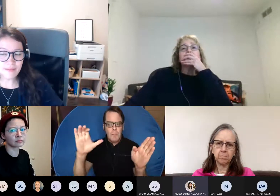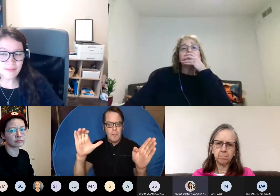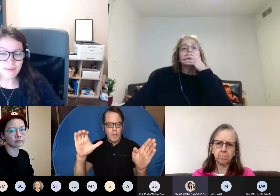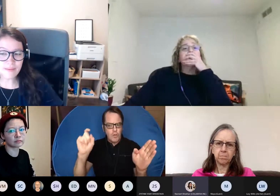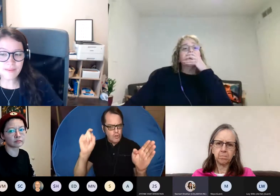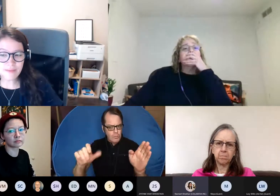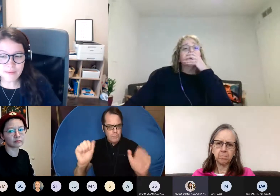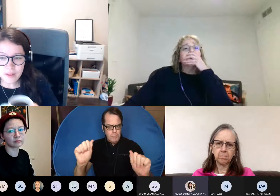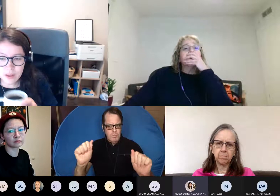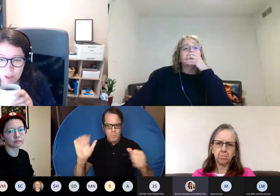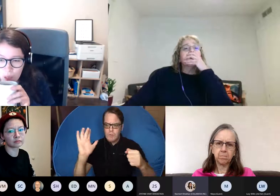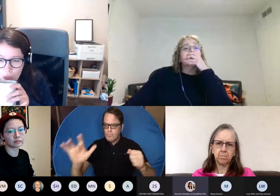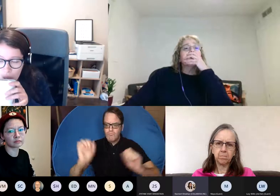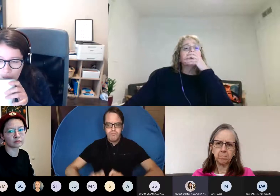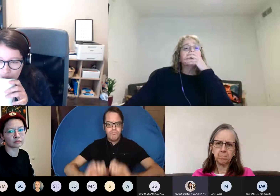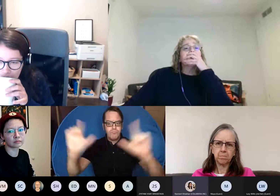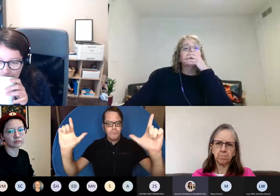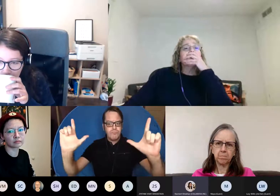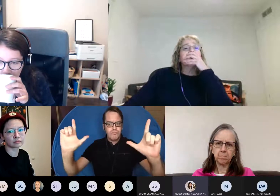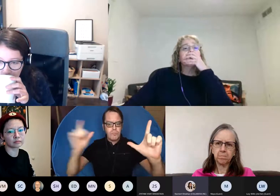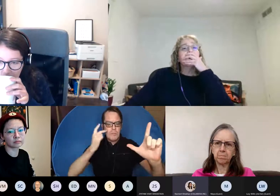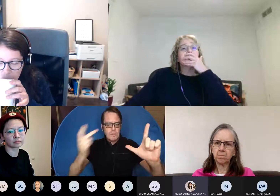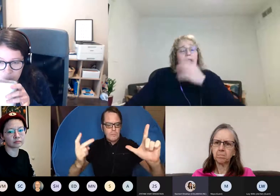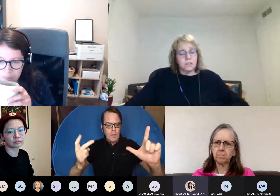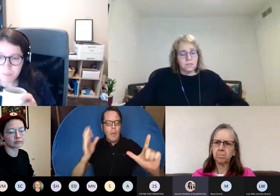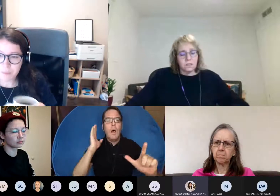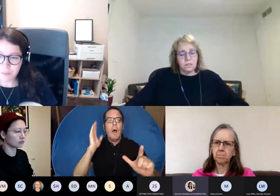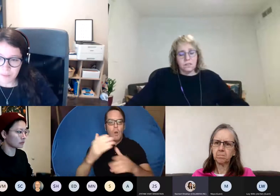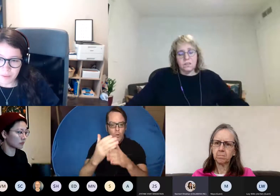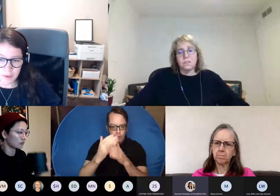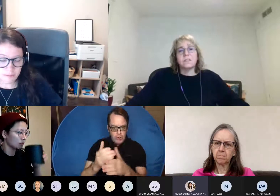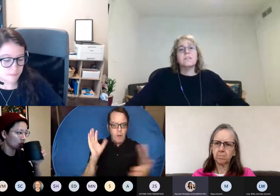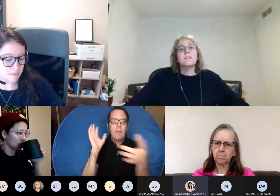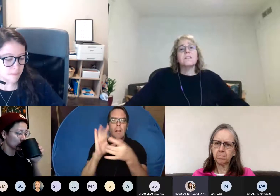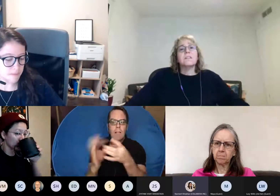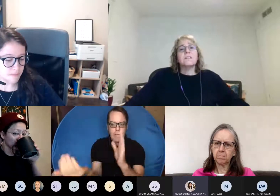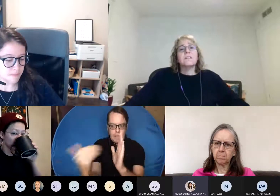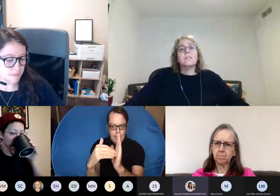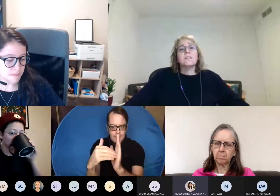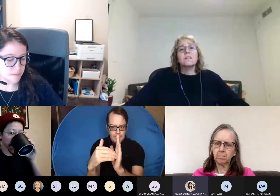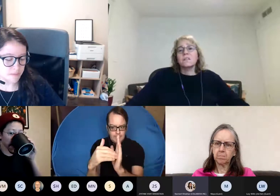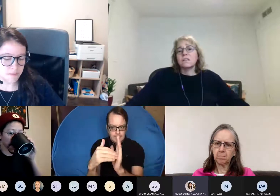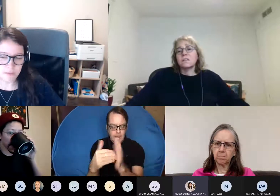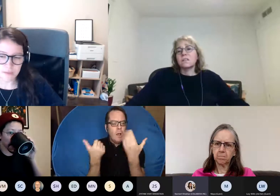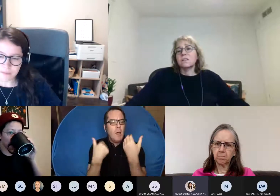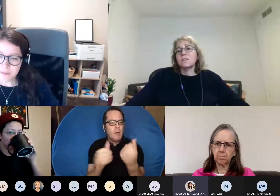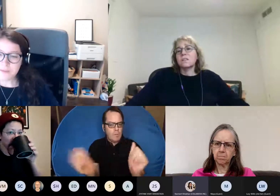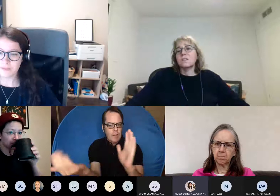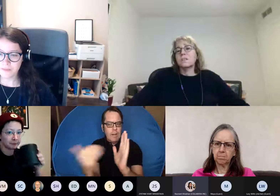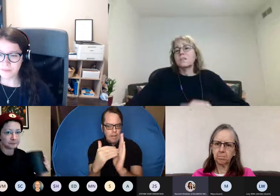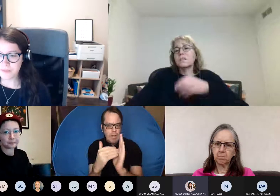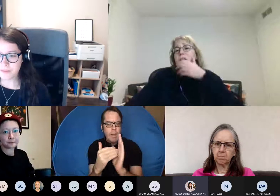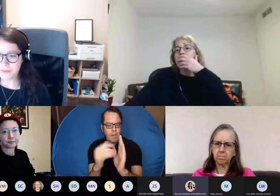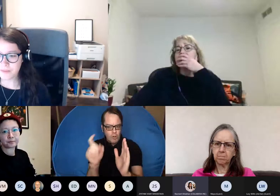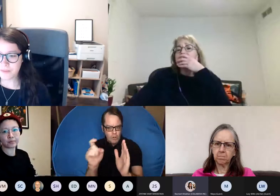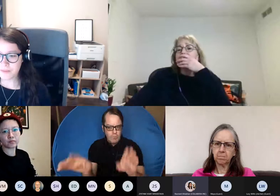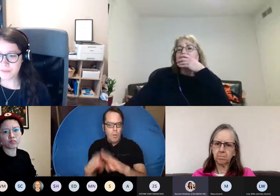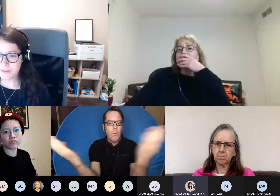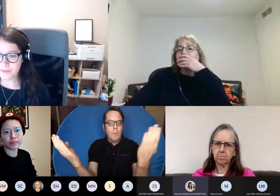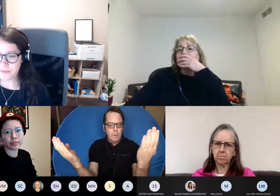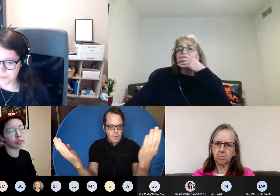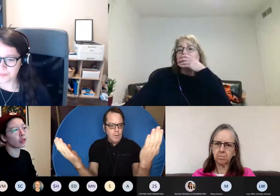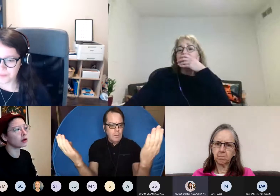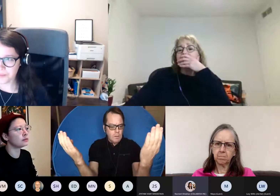to open it. I'm going to paste the link again. If you try now, you should be able to open because the link is public.